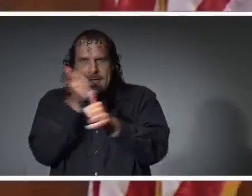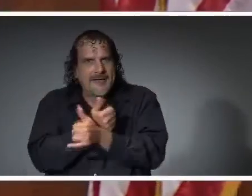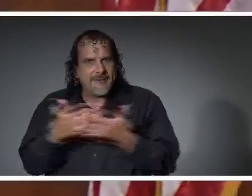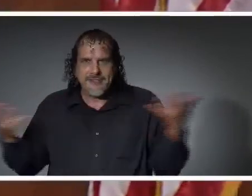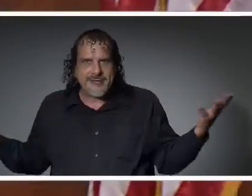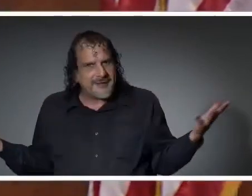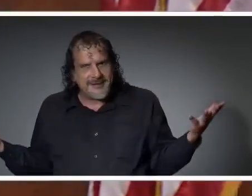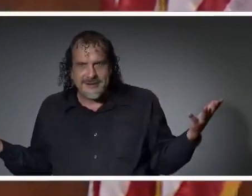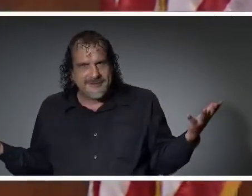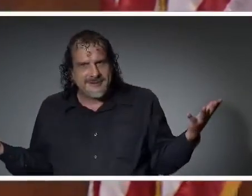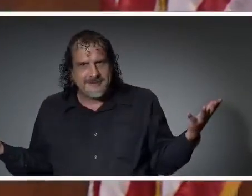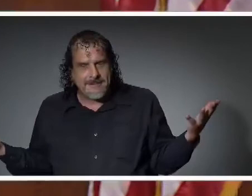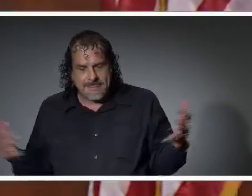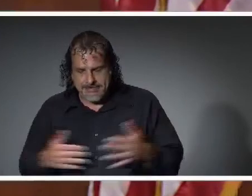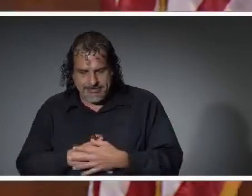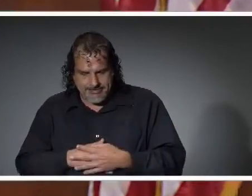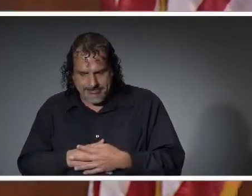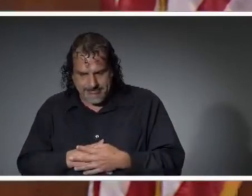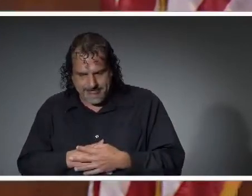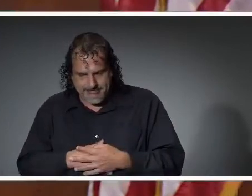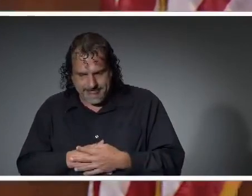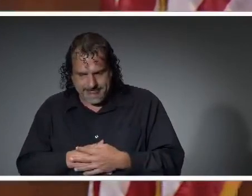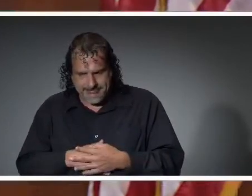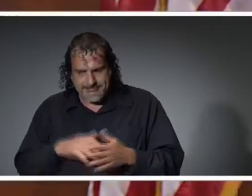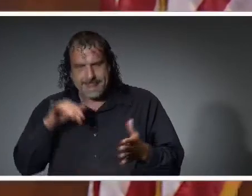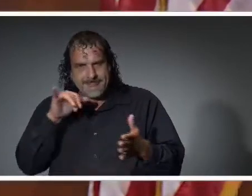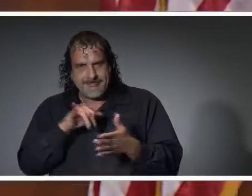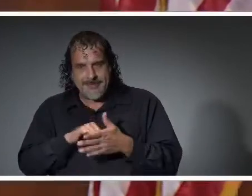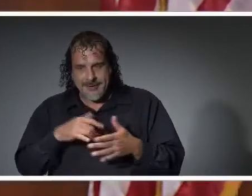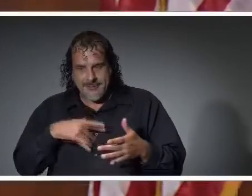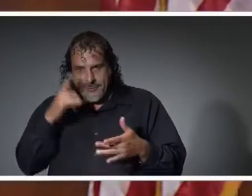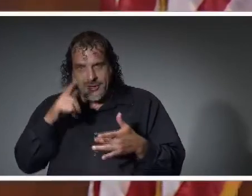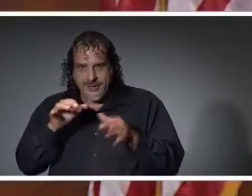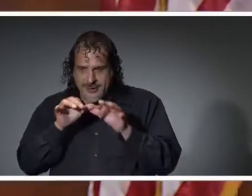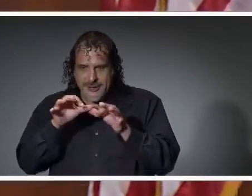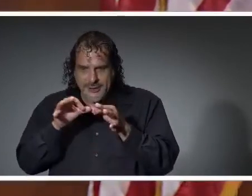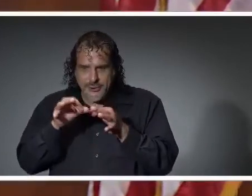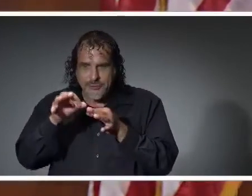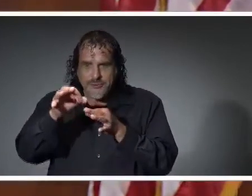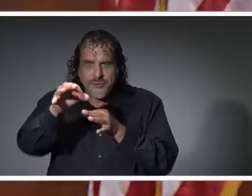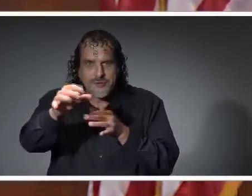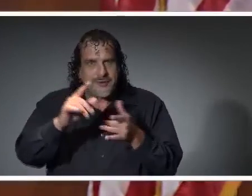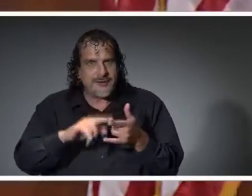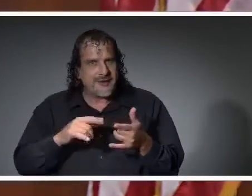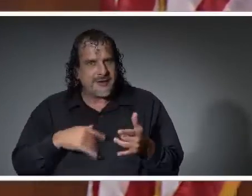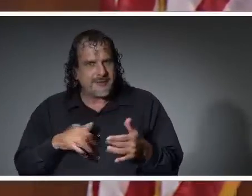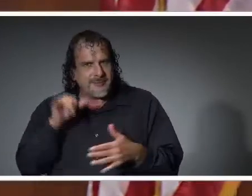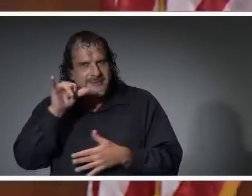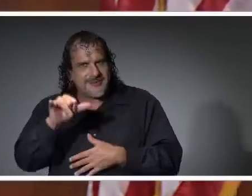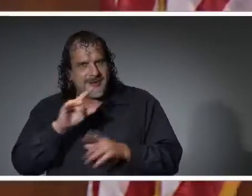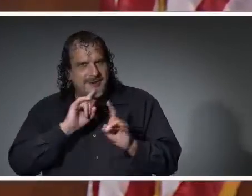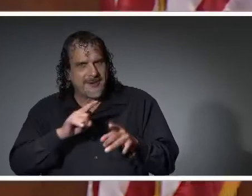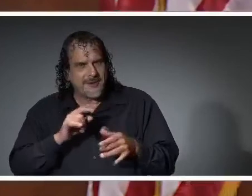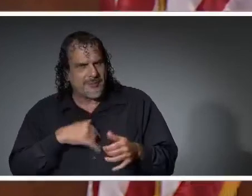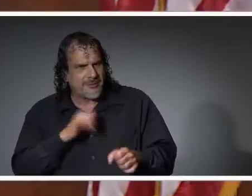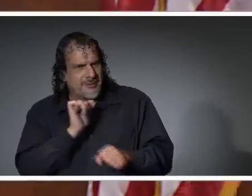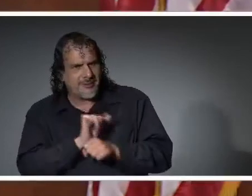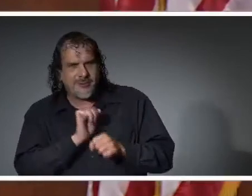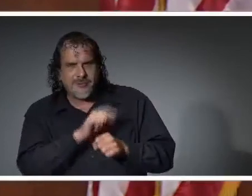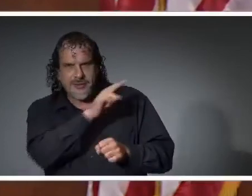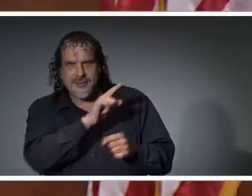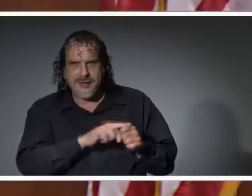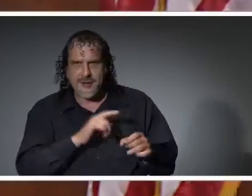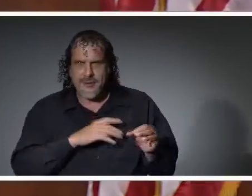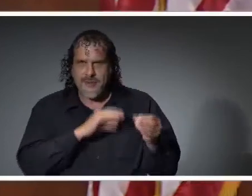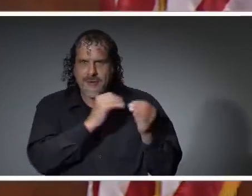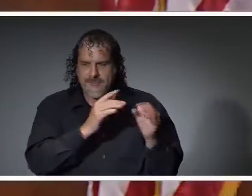all facets, and so that would apply should it stay in existence. We're going to work closely with the Secretary of State and with Dr. Dobbs to